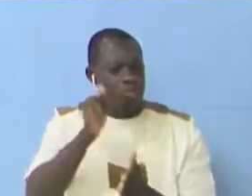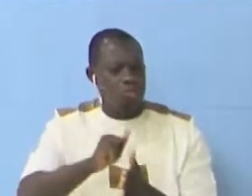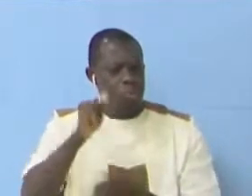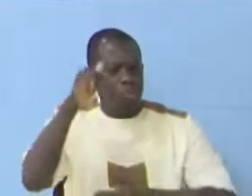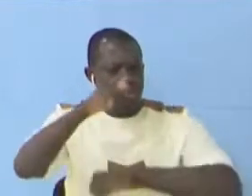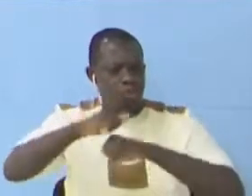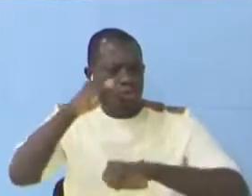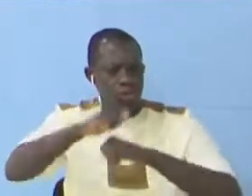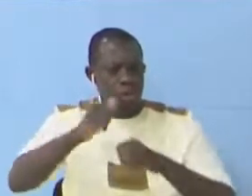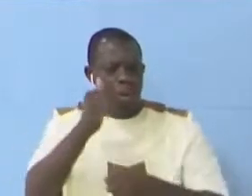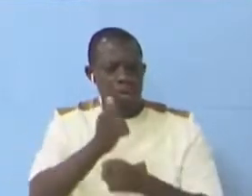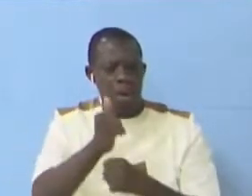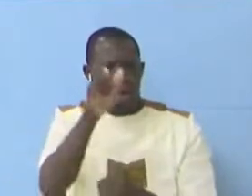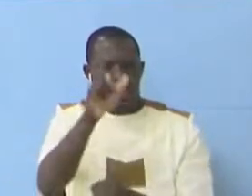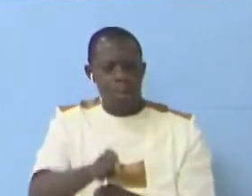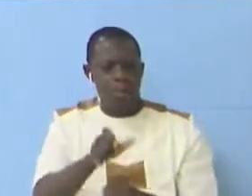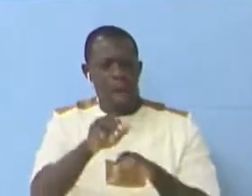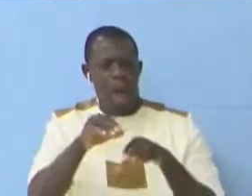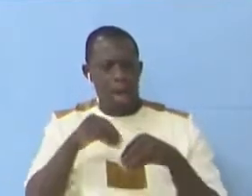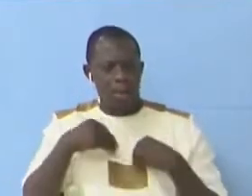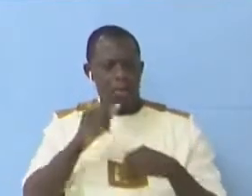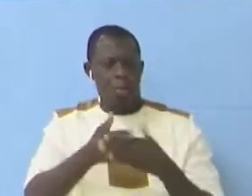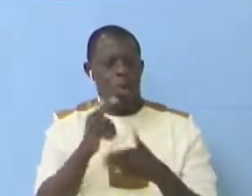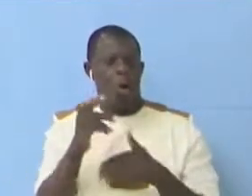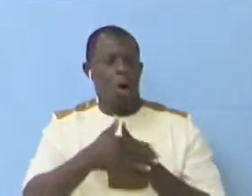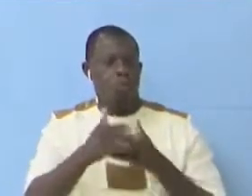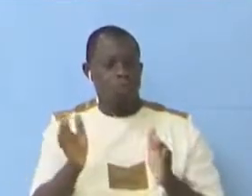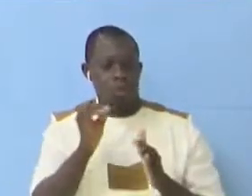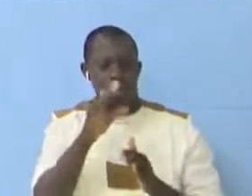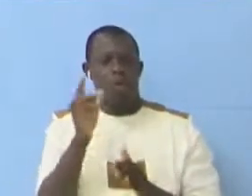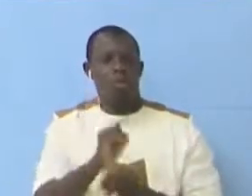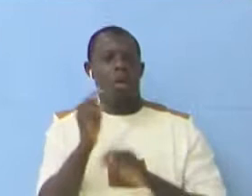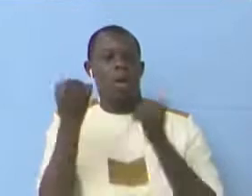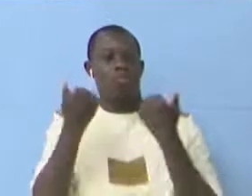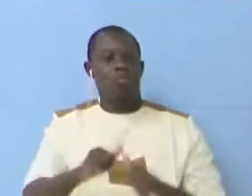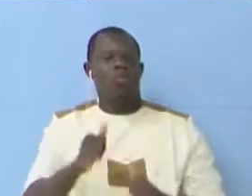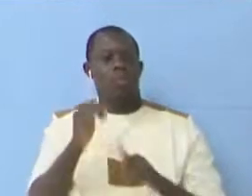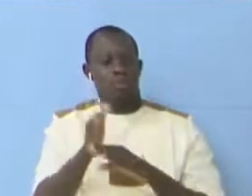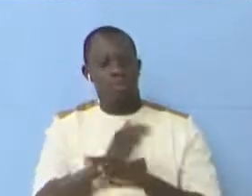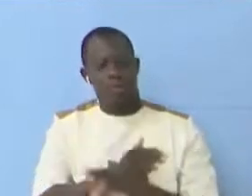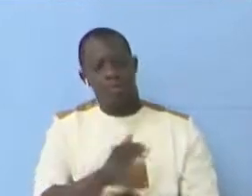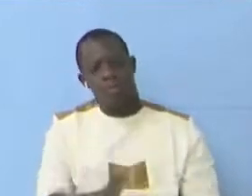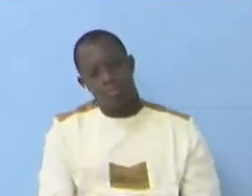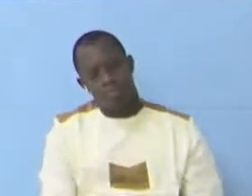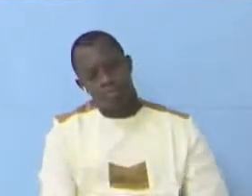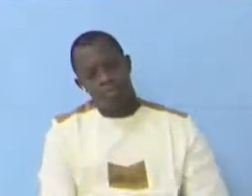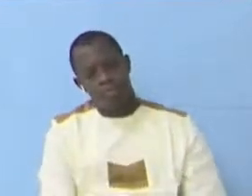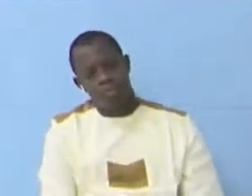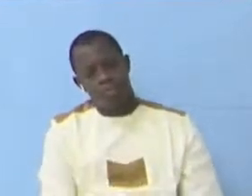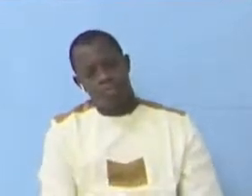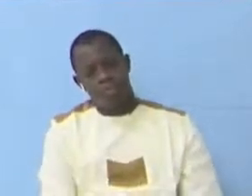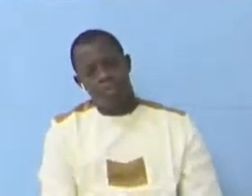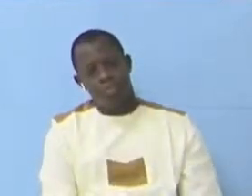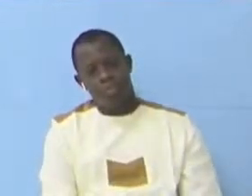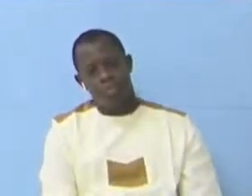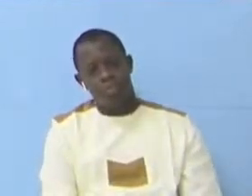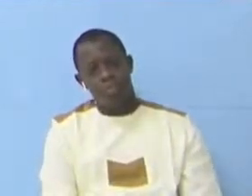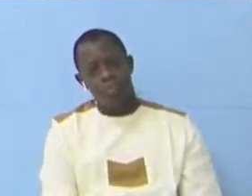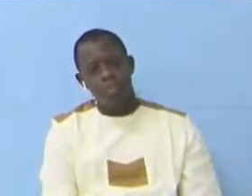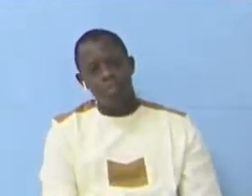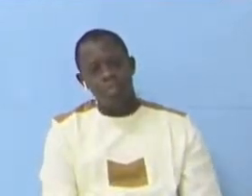mooy li nga xam ne mooy jumtuwaay biñ jël rek muy di mitital nit ñi di leen bugal foofa ca NIA pour dalal leen wàccee